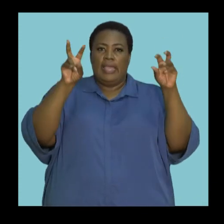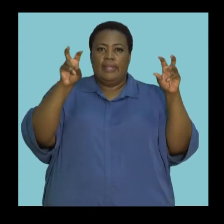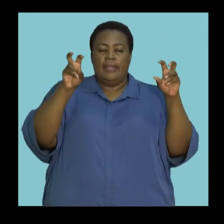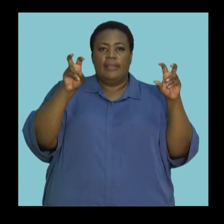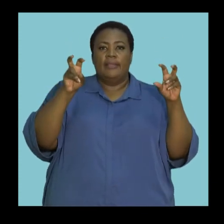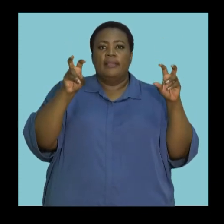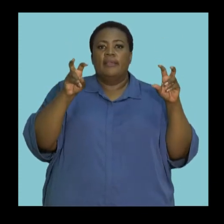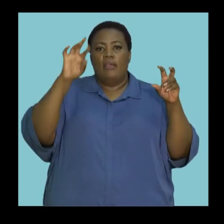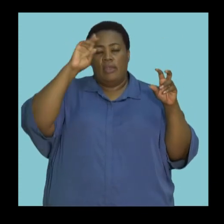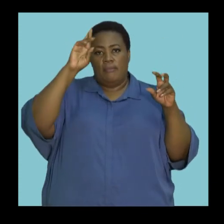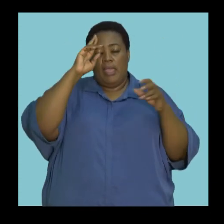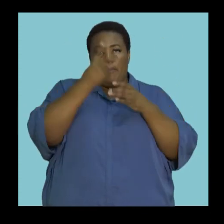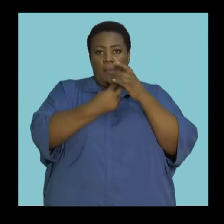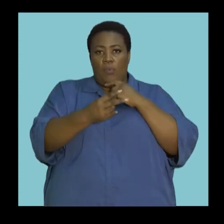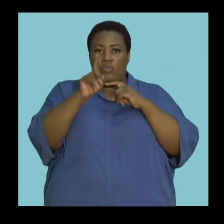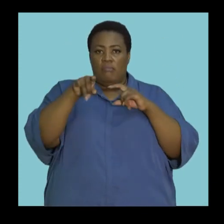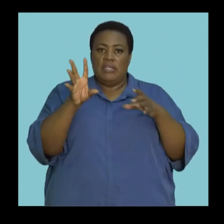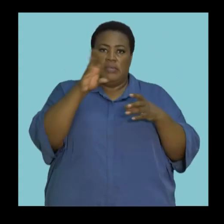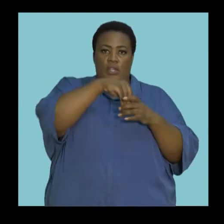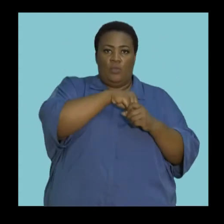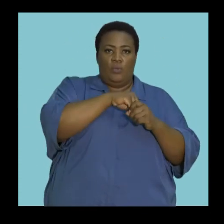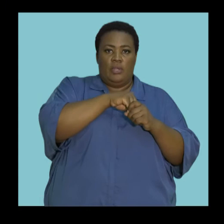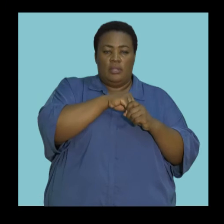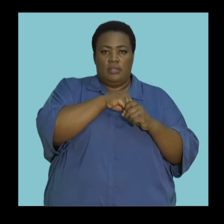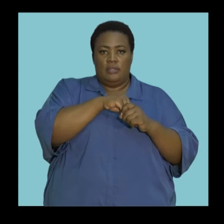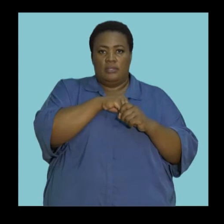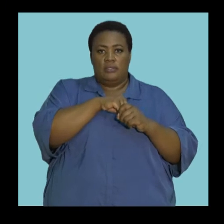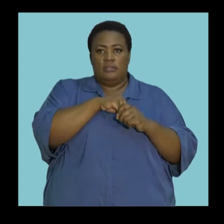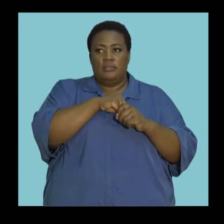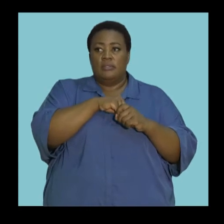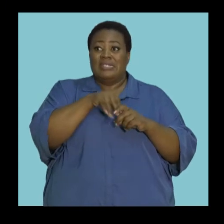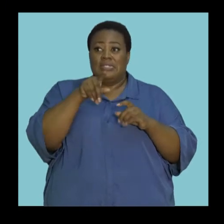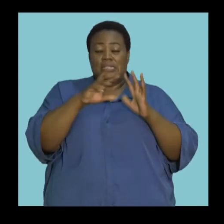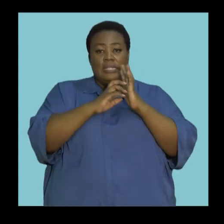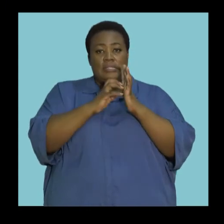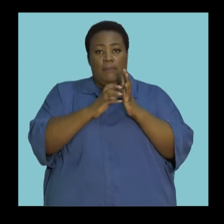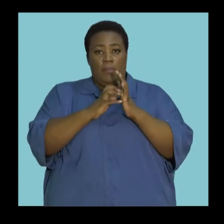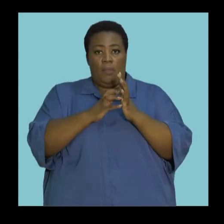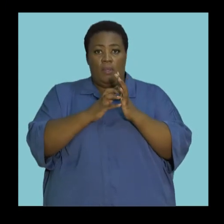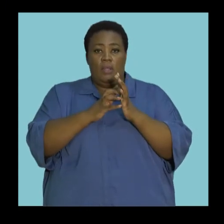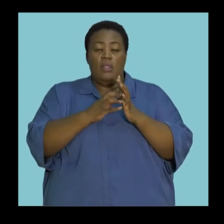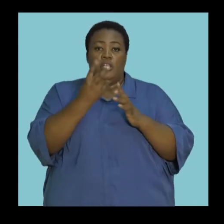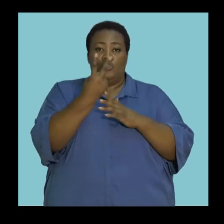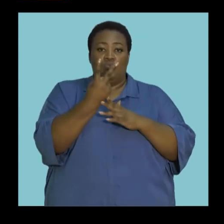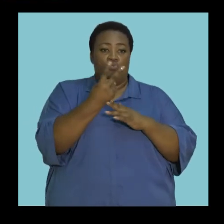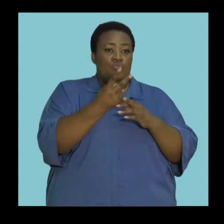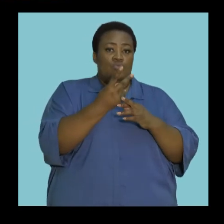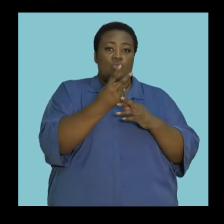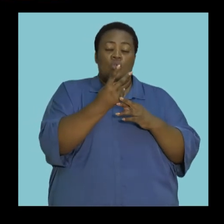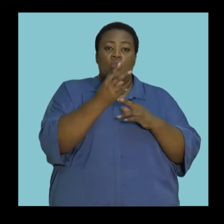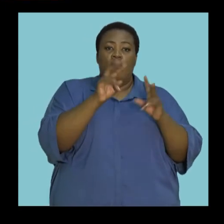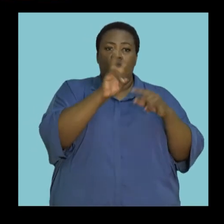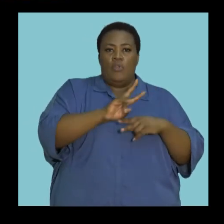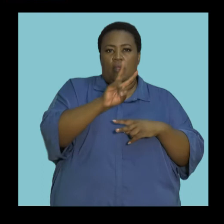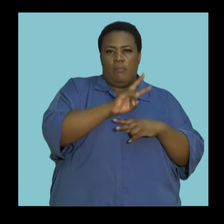that both variables should be included in the heading and the caption. In this example, the two variables are the type